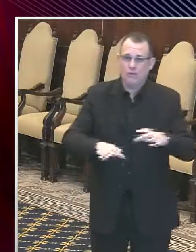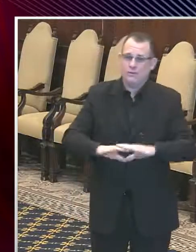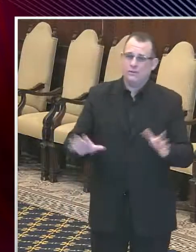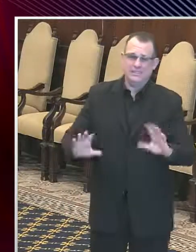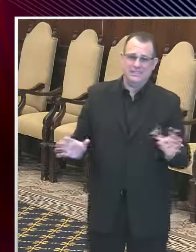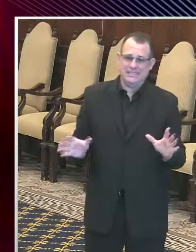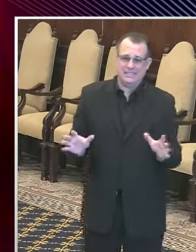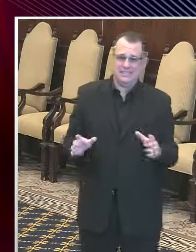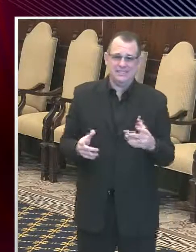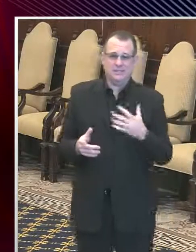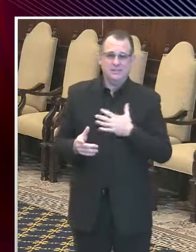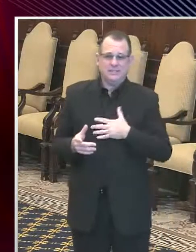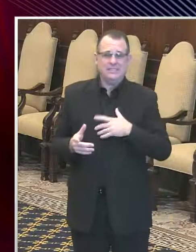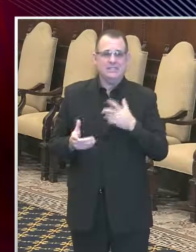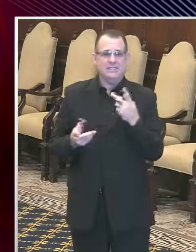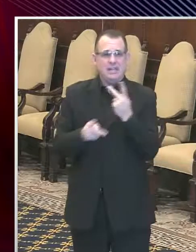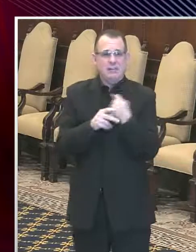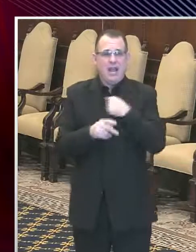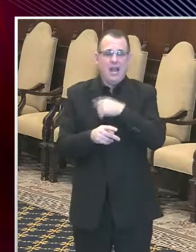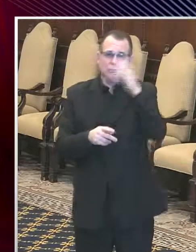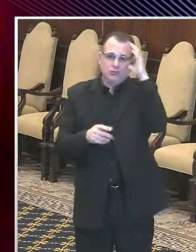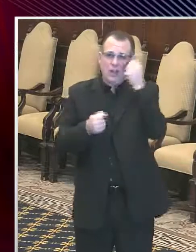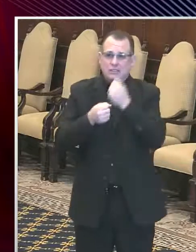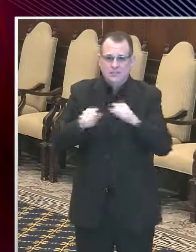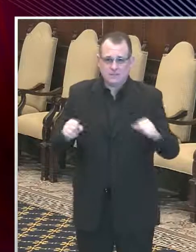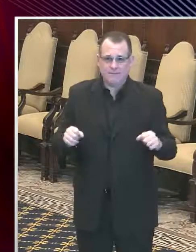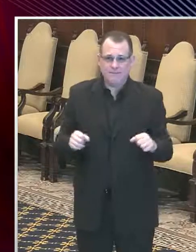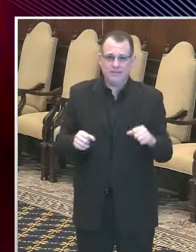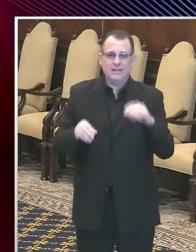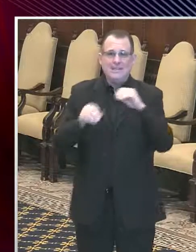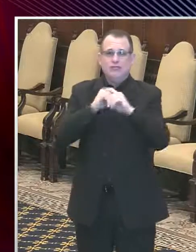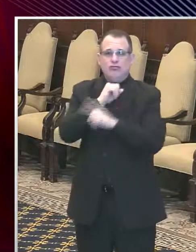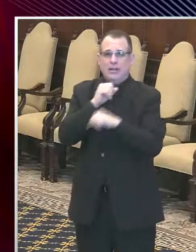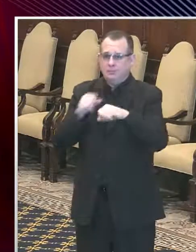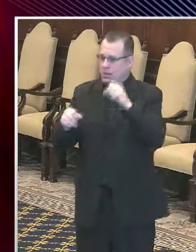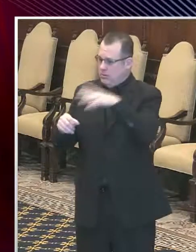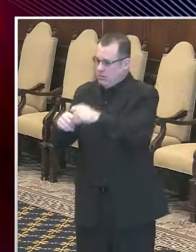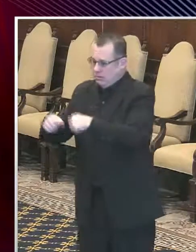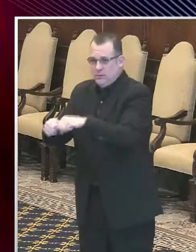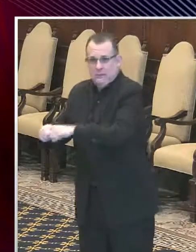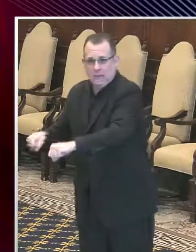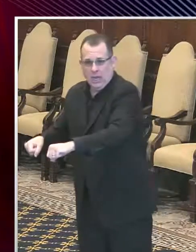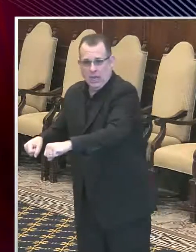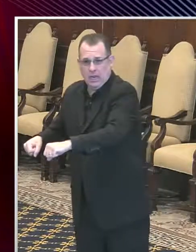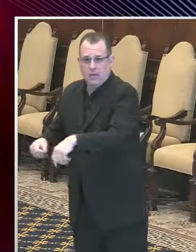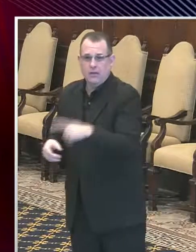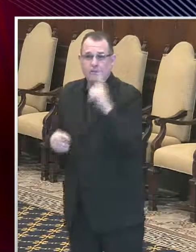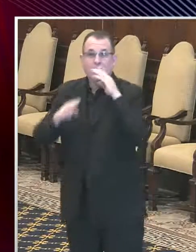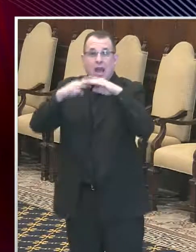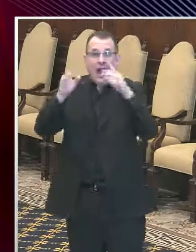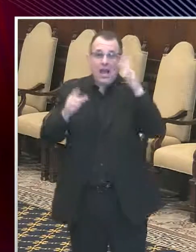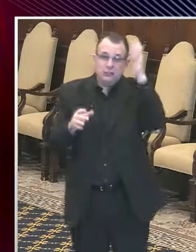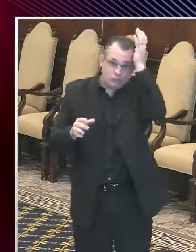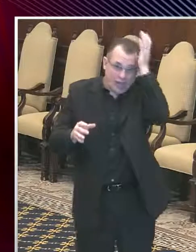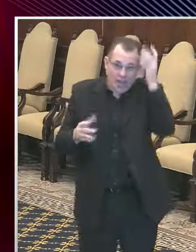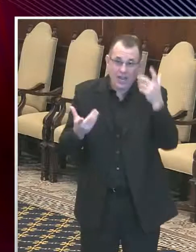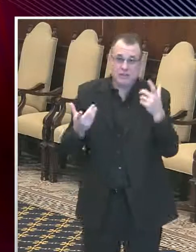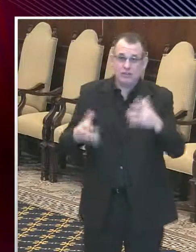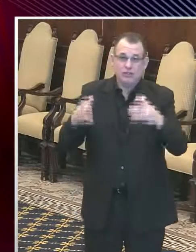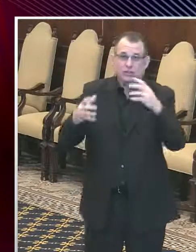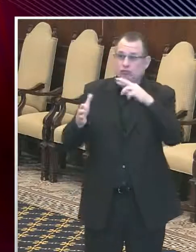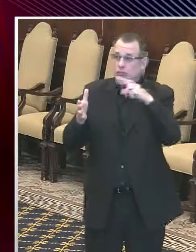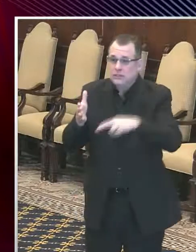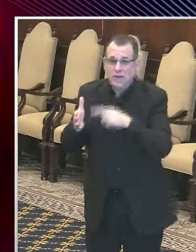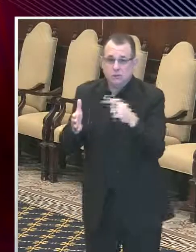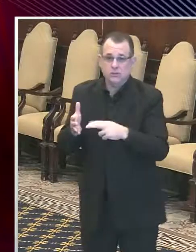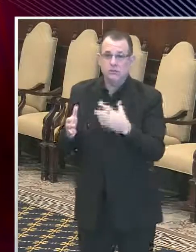discarded appropriately in a trash receptacle. For household trash and recycling, residents should use a bin with a lid and always make